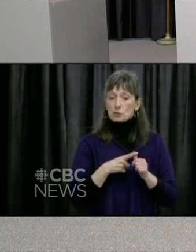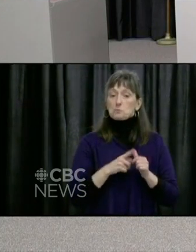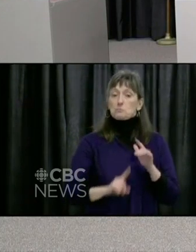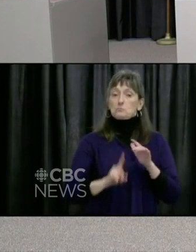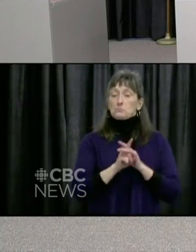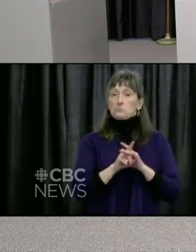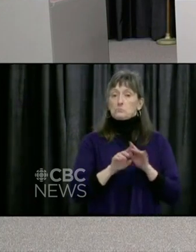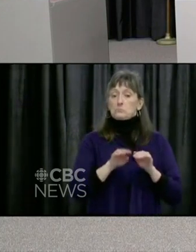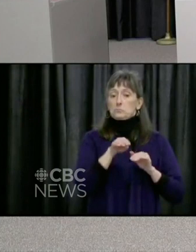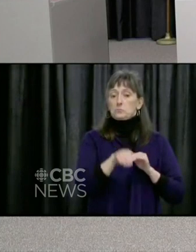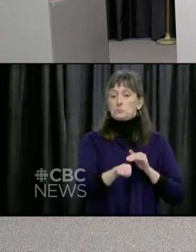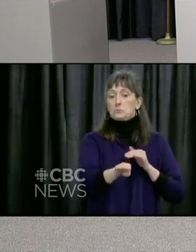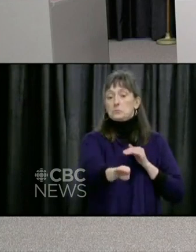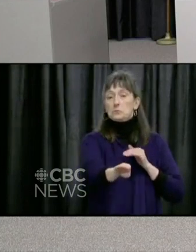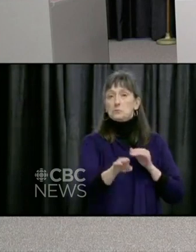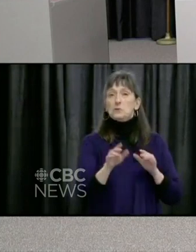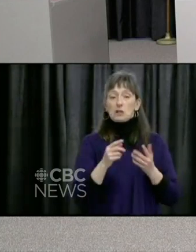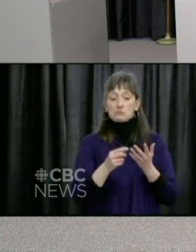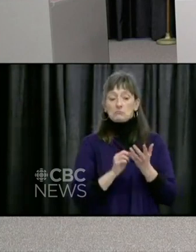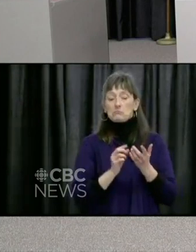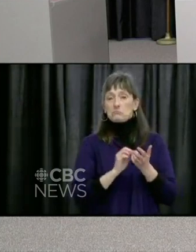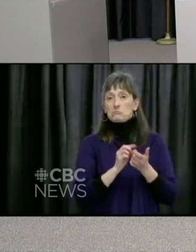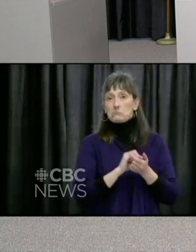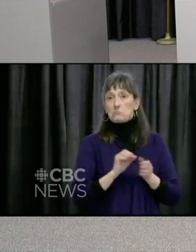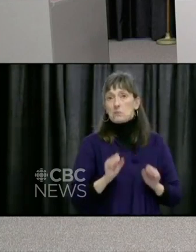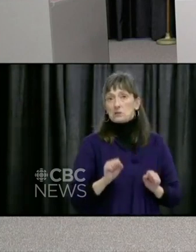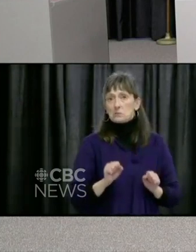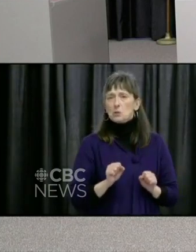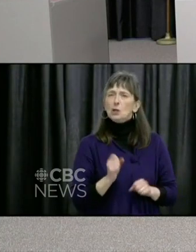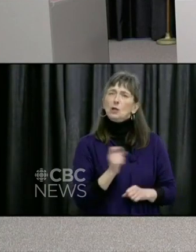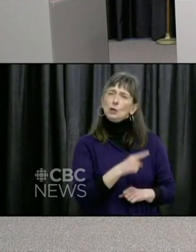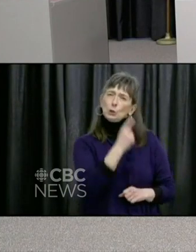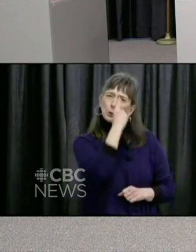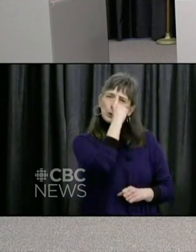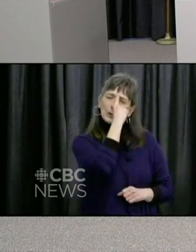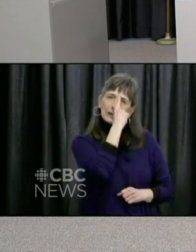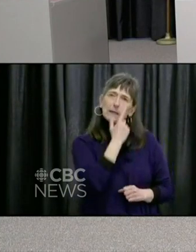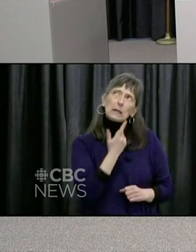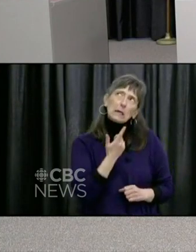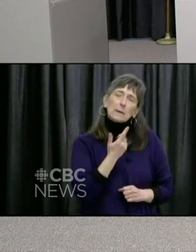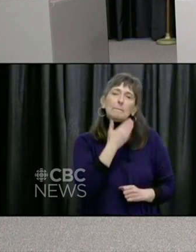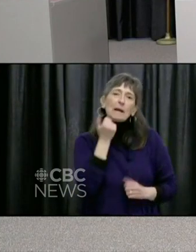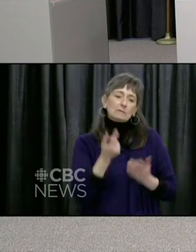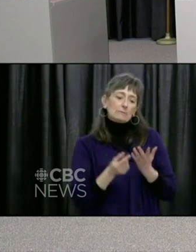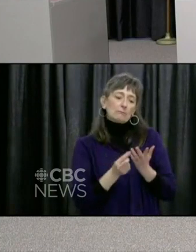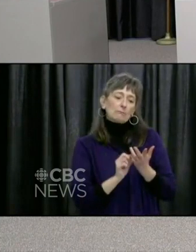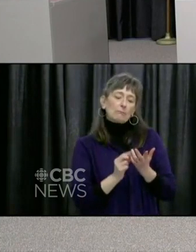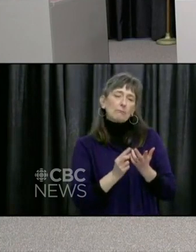measures. What do you think are some of the measures that would present the least risk at relaxing?